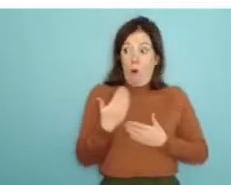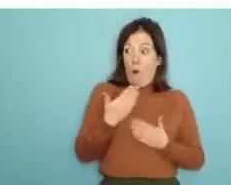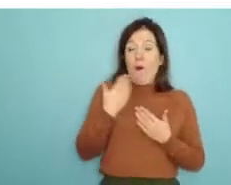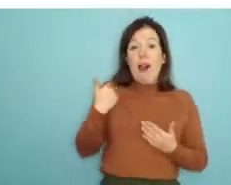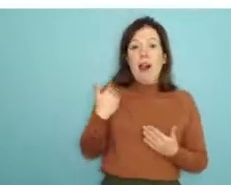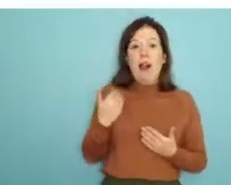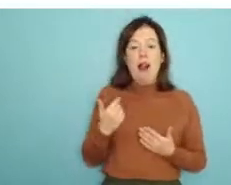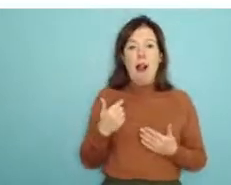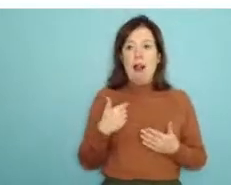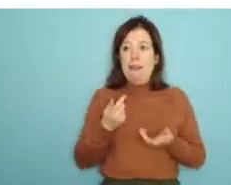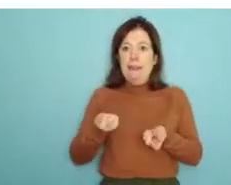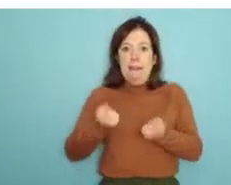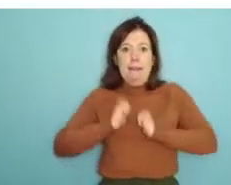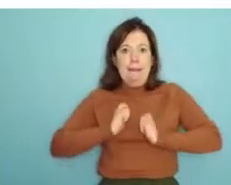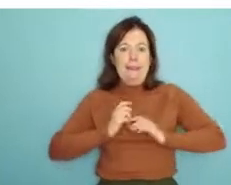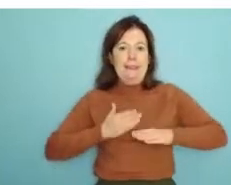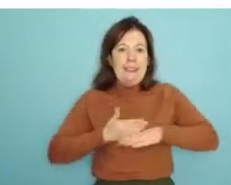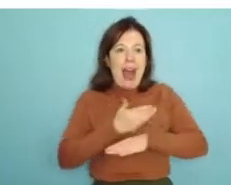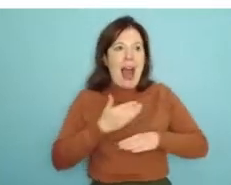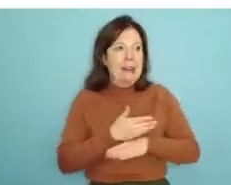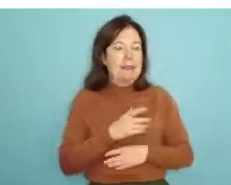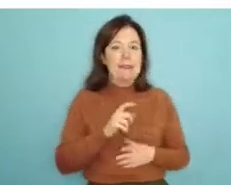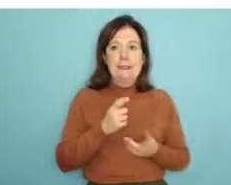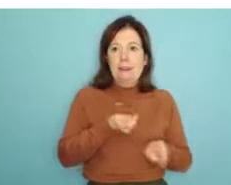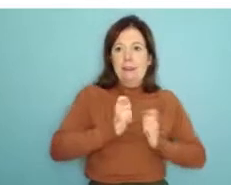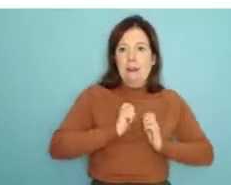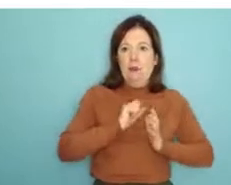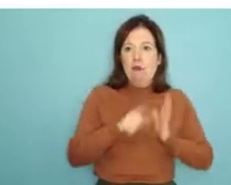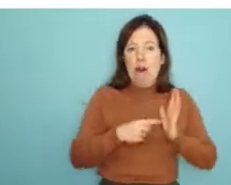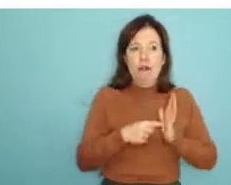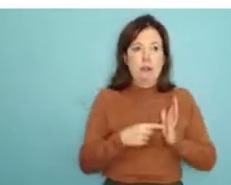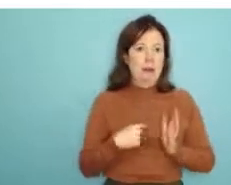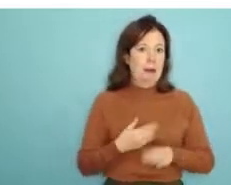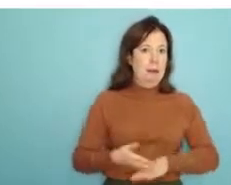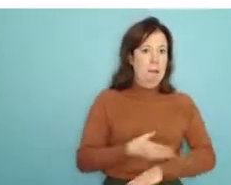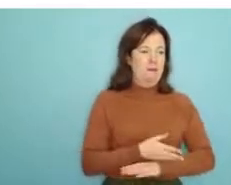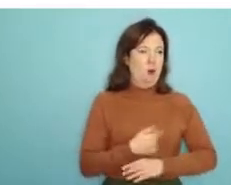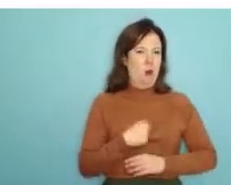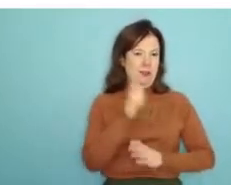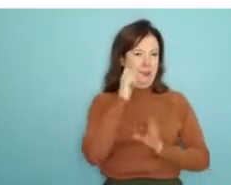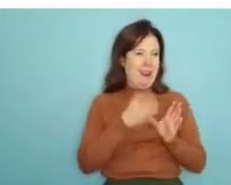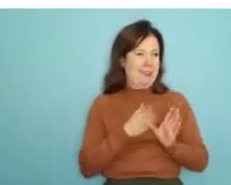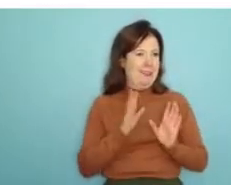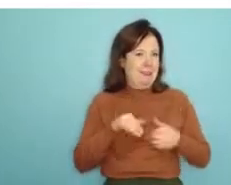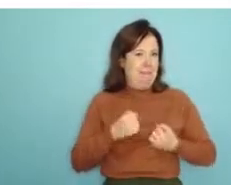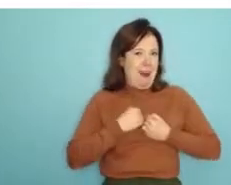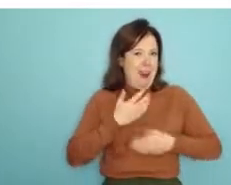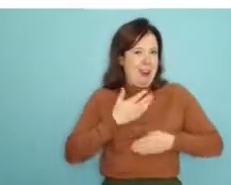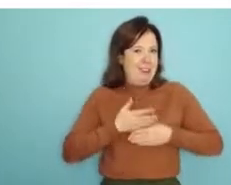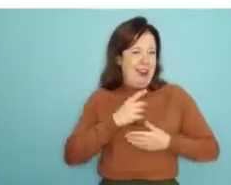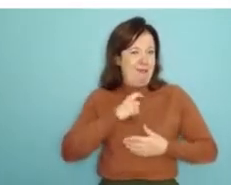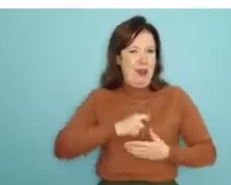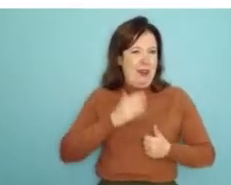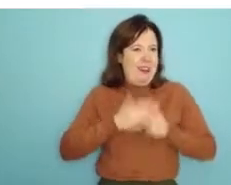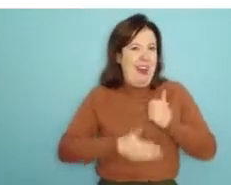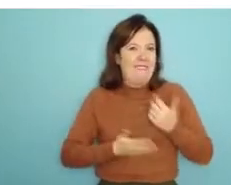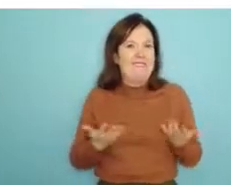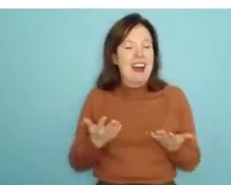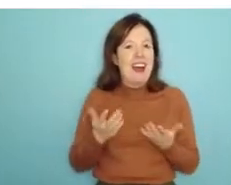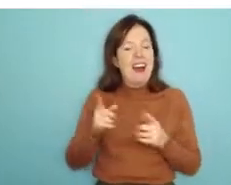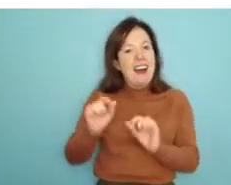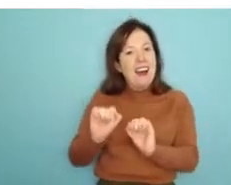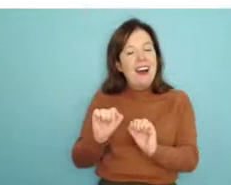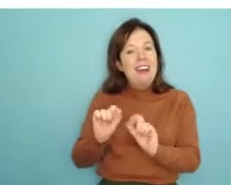tasks and some projects that I never thought I'd be involved as a psychologist, just because they're not things that